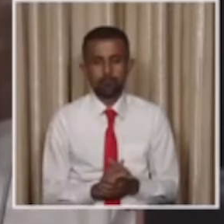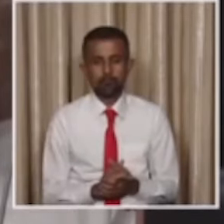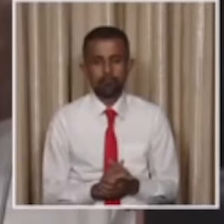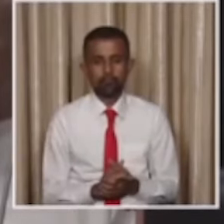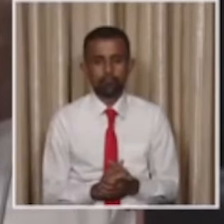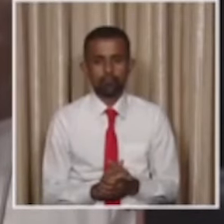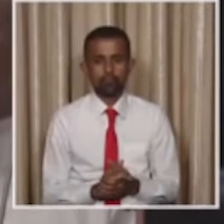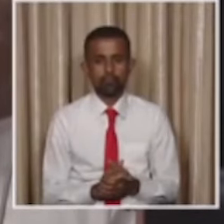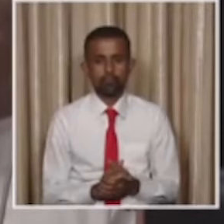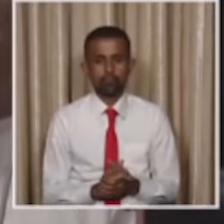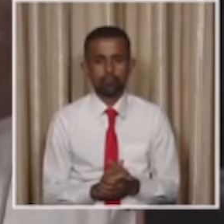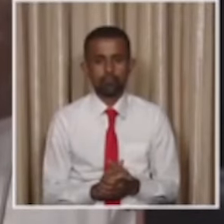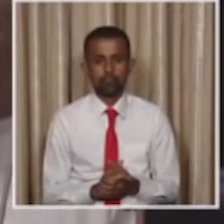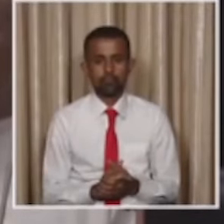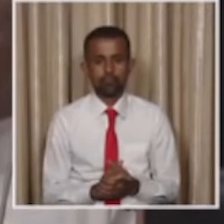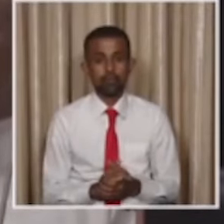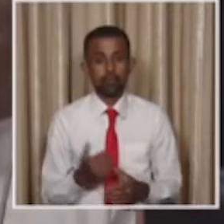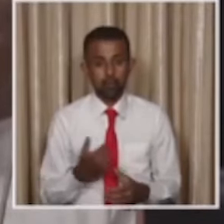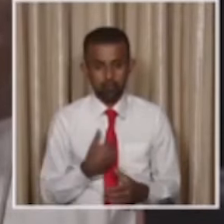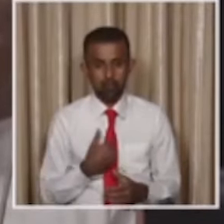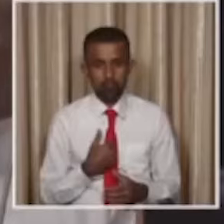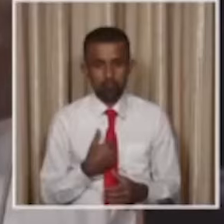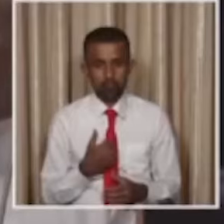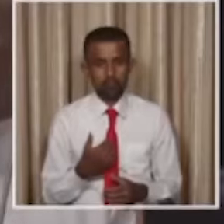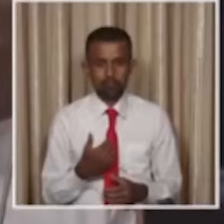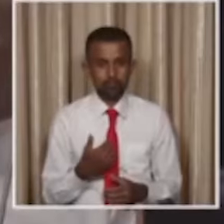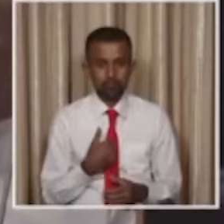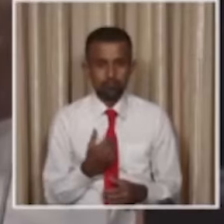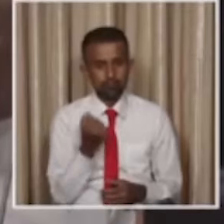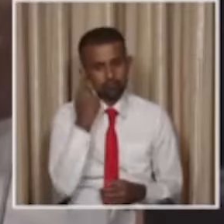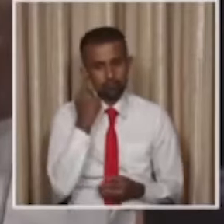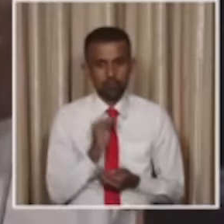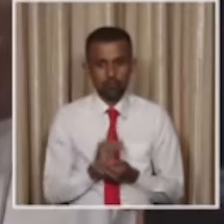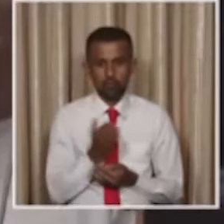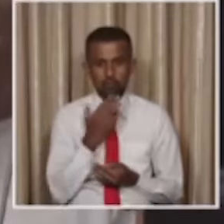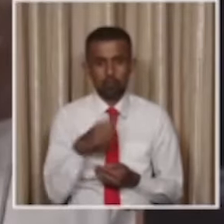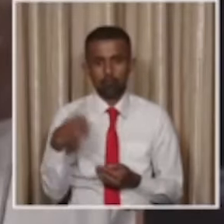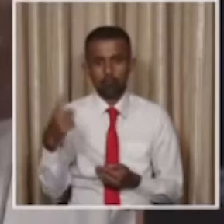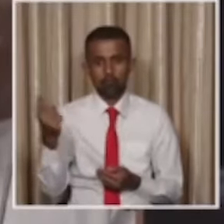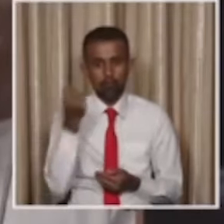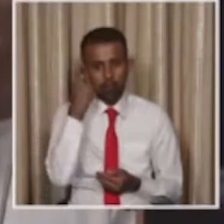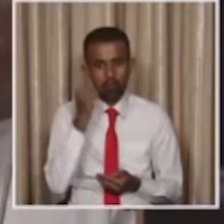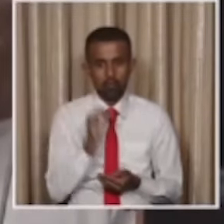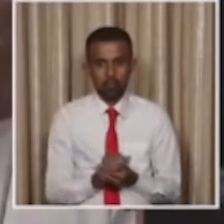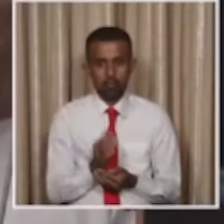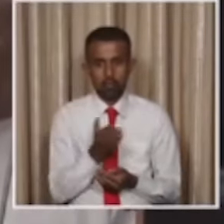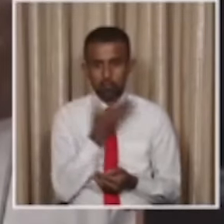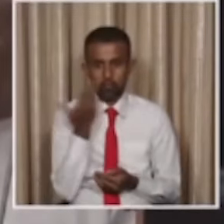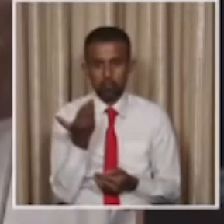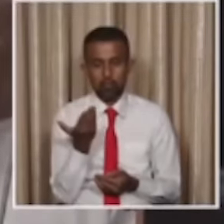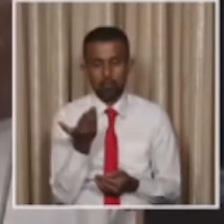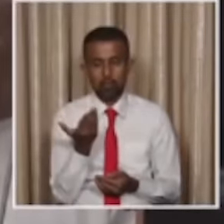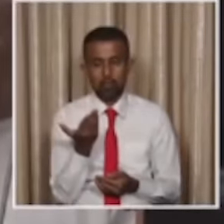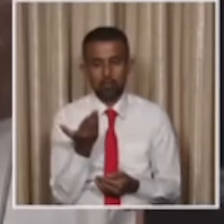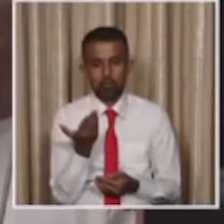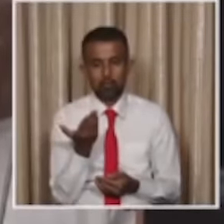this, I have my own views. I agree with him that trans women and all should not take part in sports, and this is a very sensitive